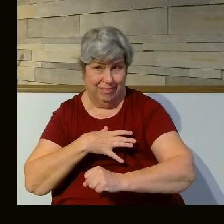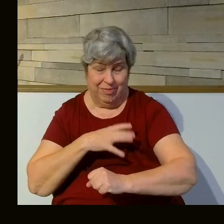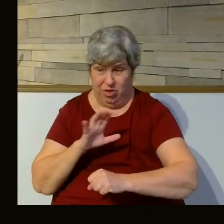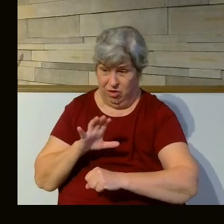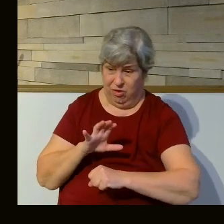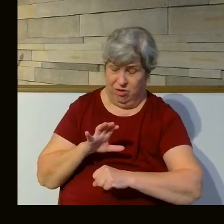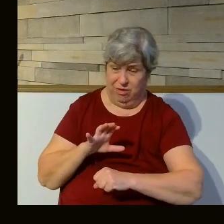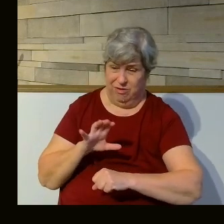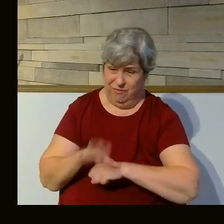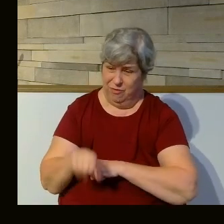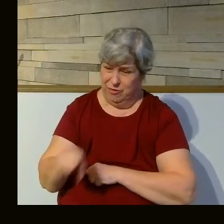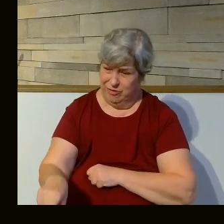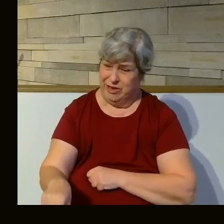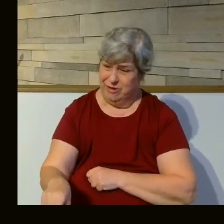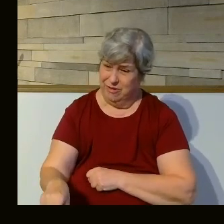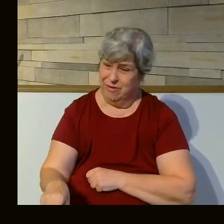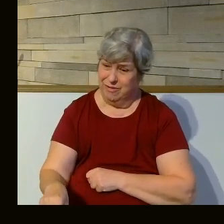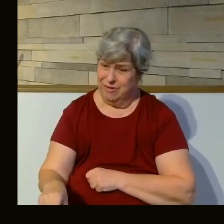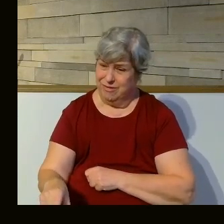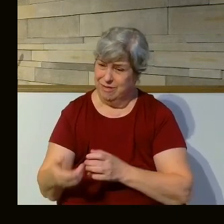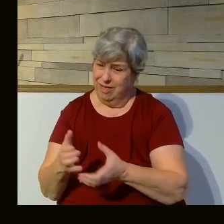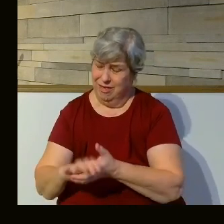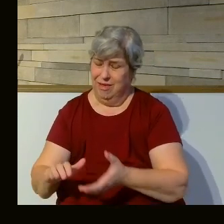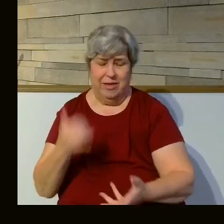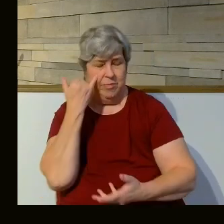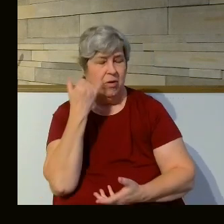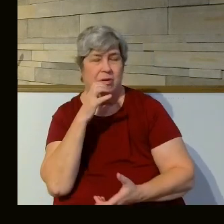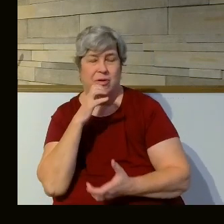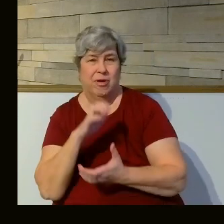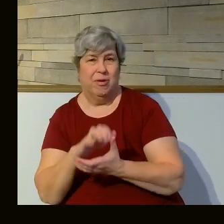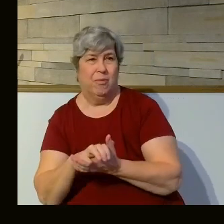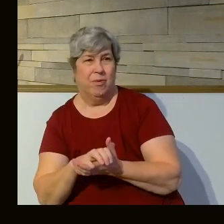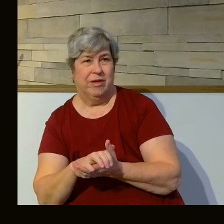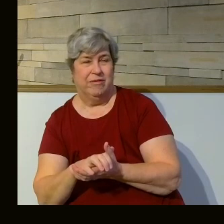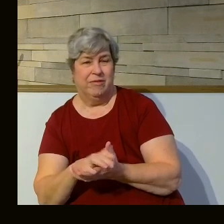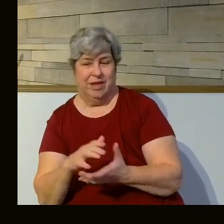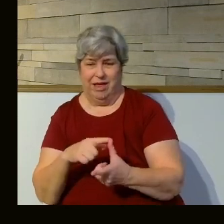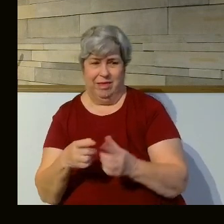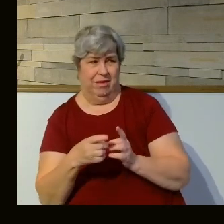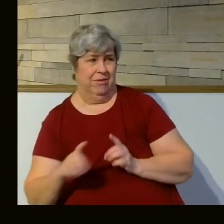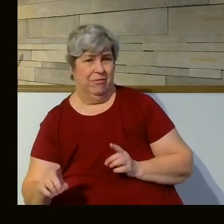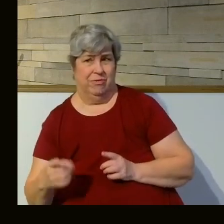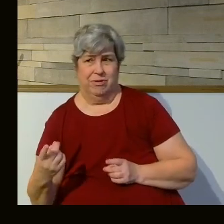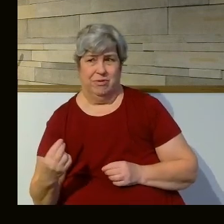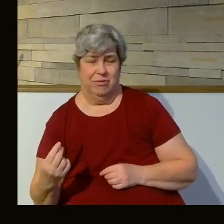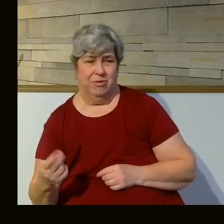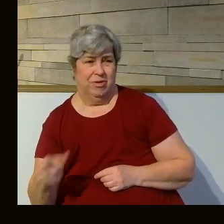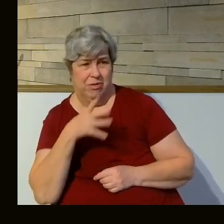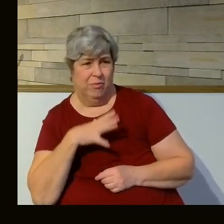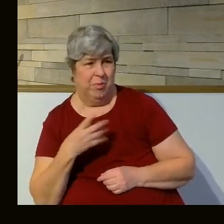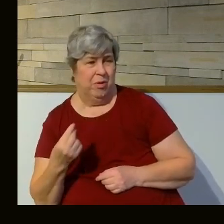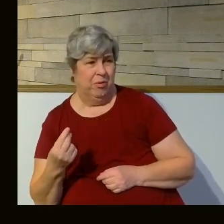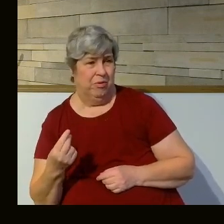force her to commit adultery, except for adultery, right? What's a woman who's been divorced in Jesus' time and in Palestine at this time period? What's a woman